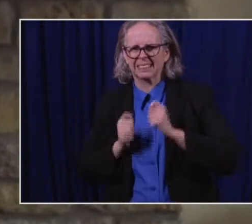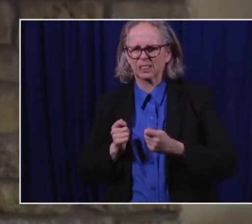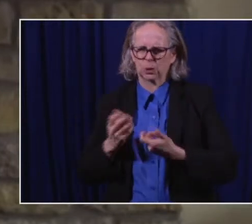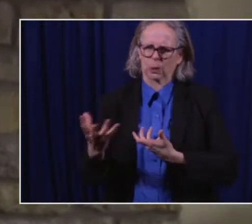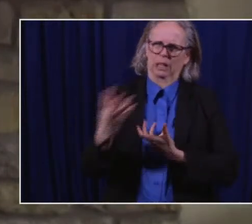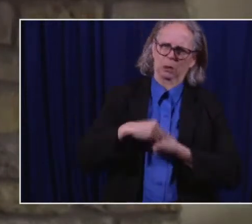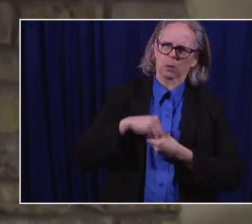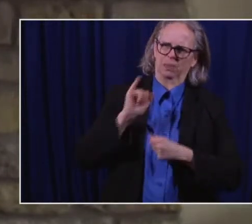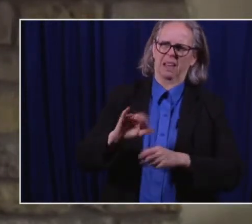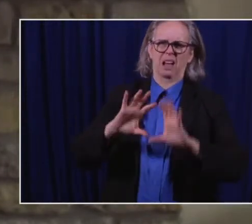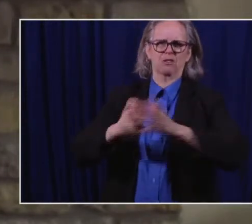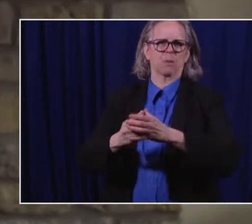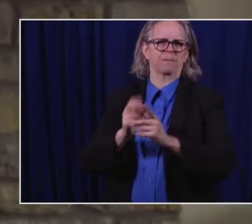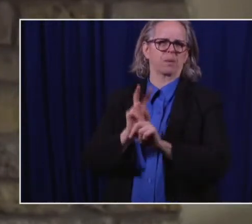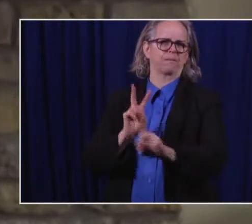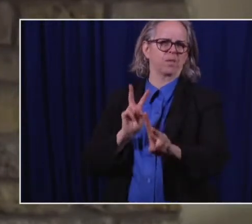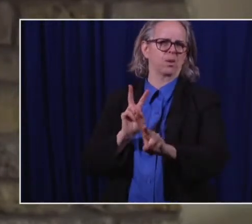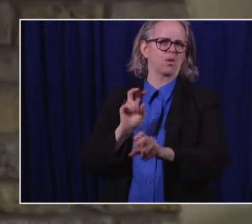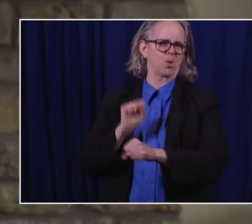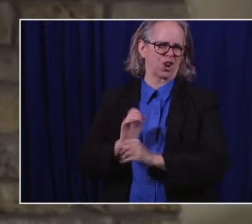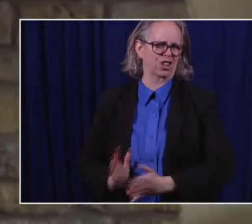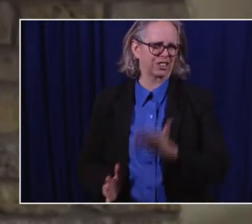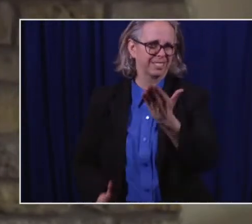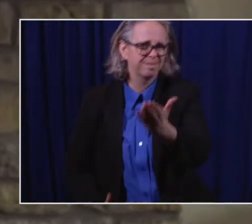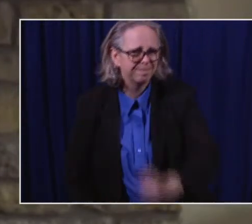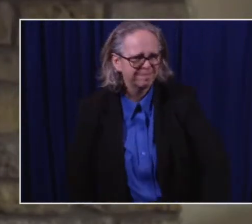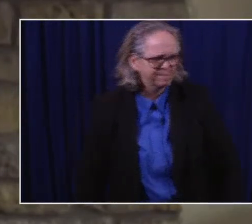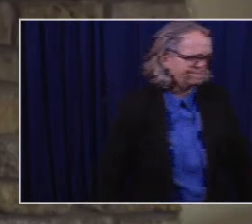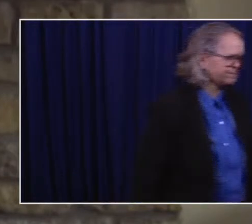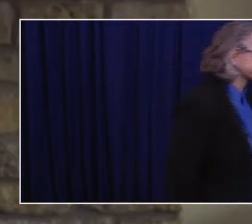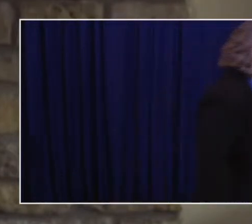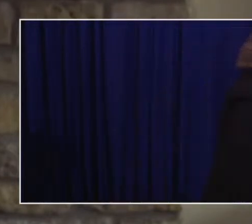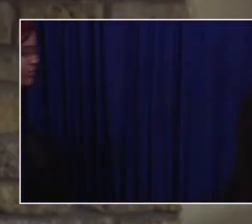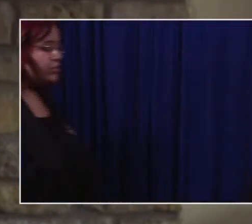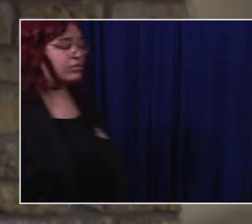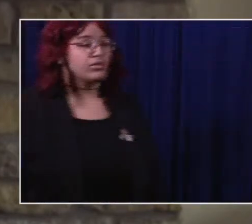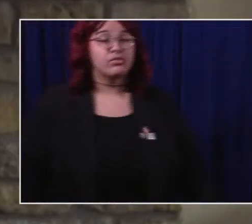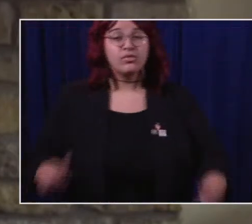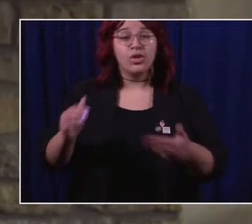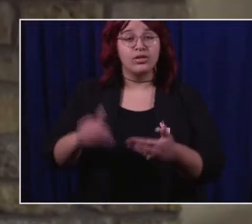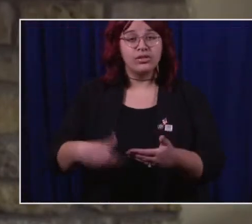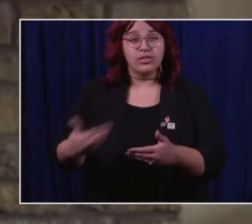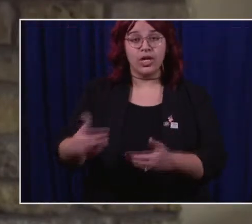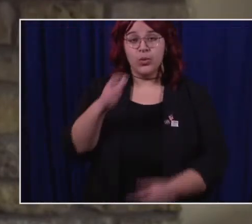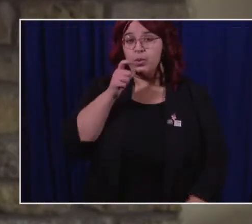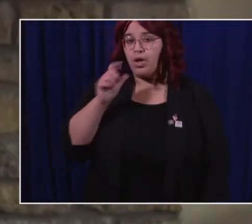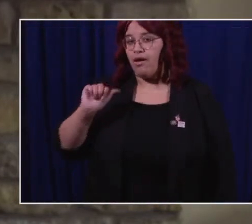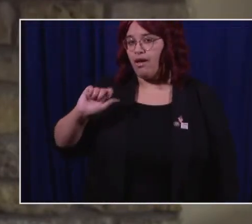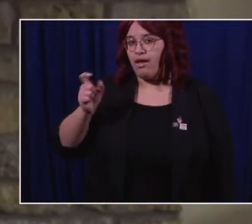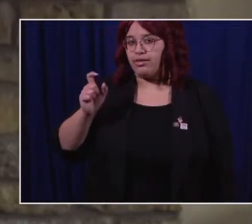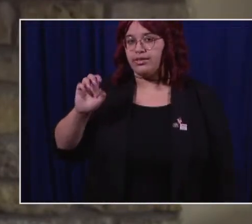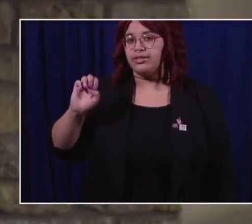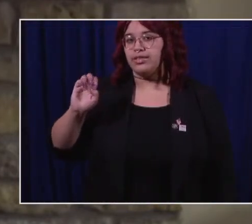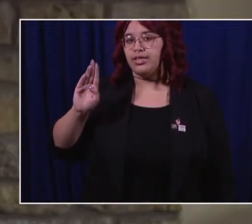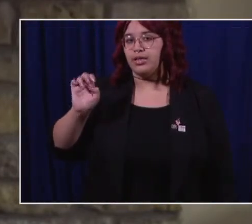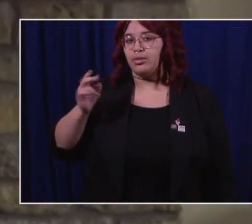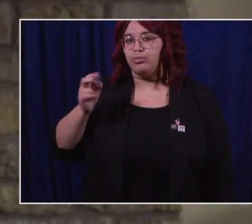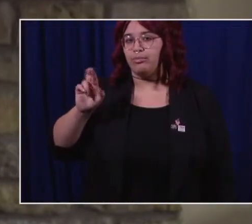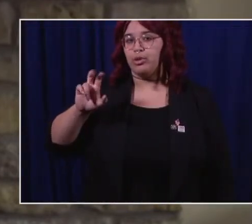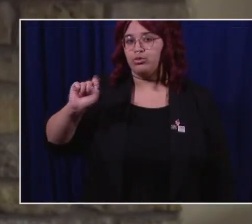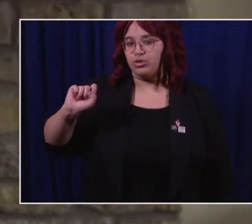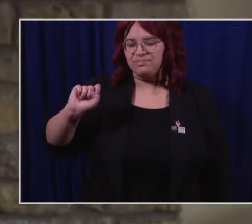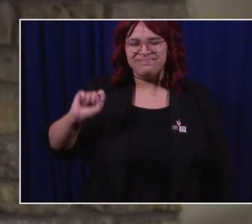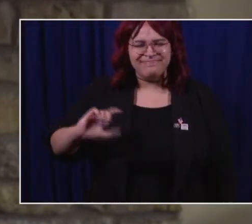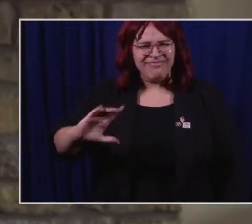Next question is from Alex Ebert at Bloomberg. Good afternoon, Governor. Alex. What is the state